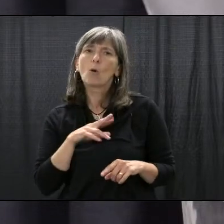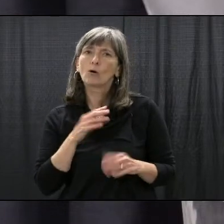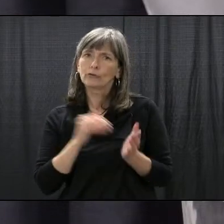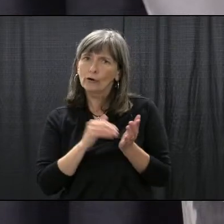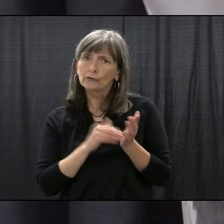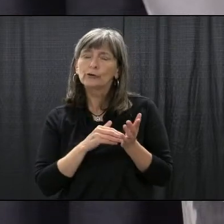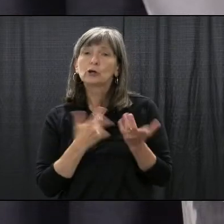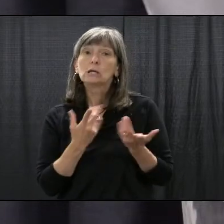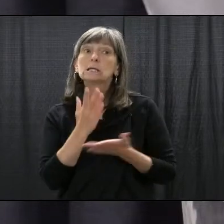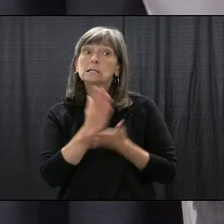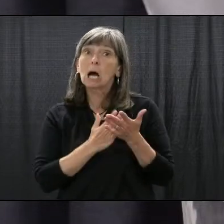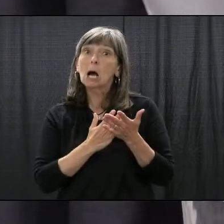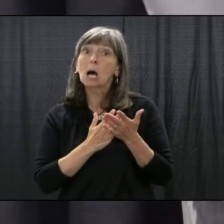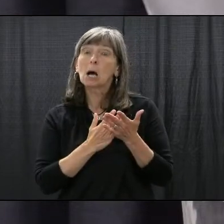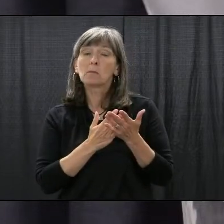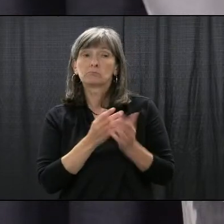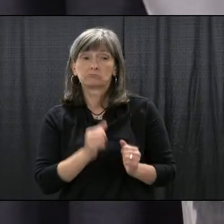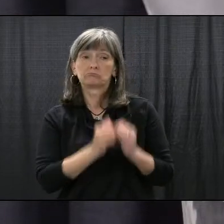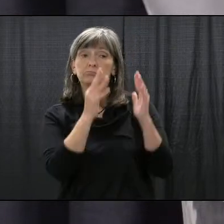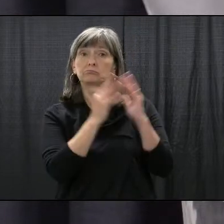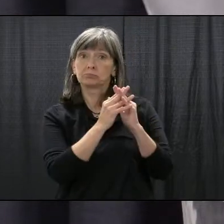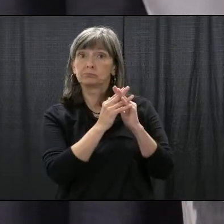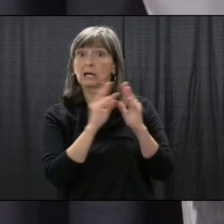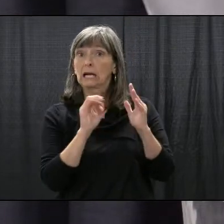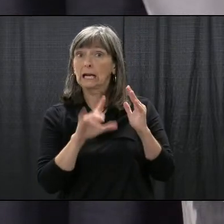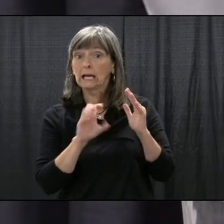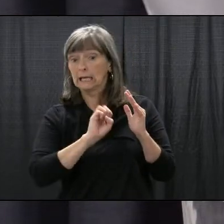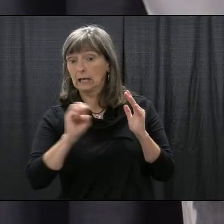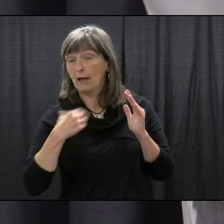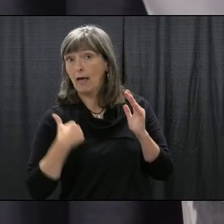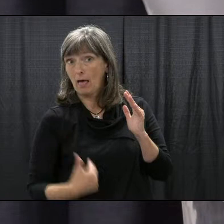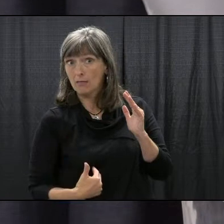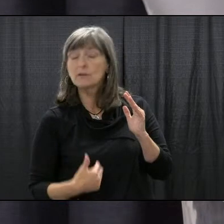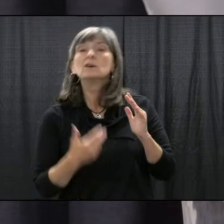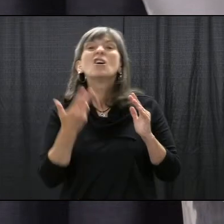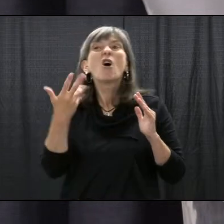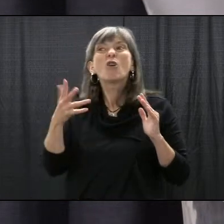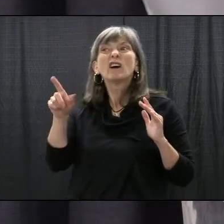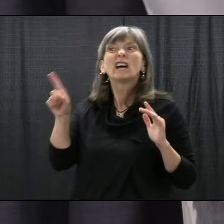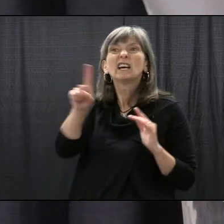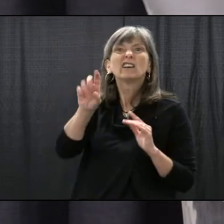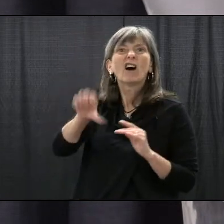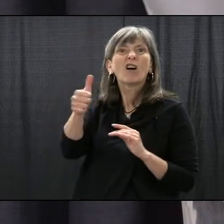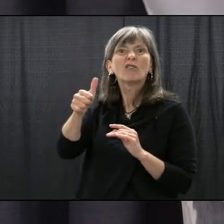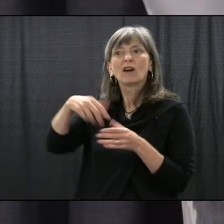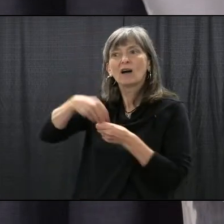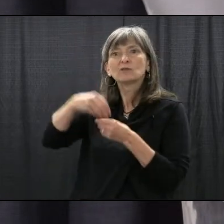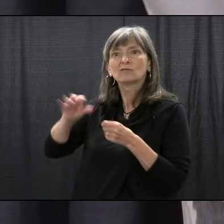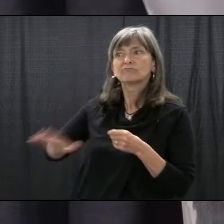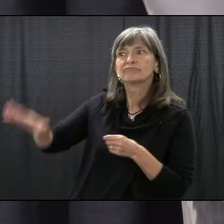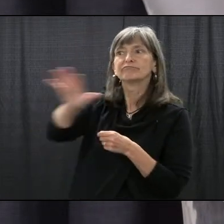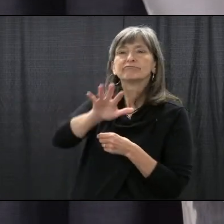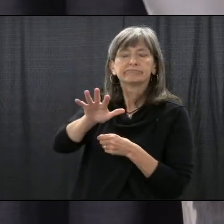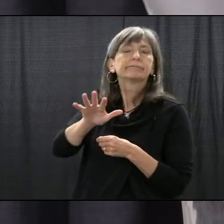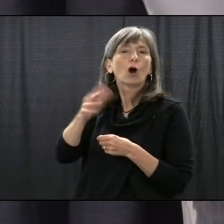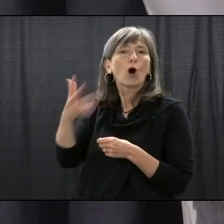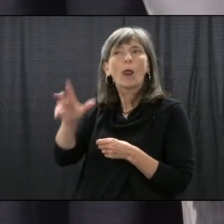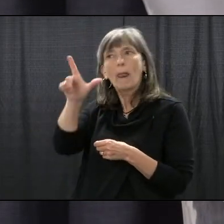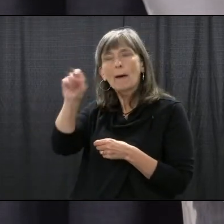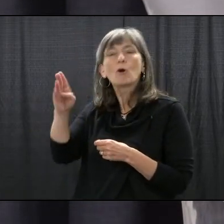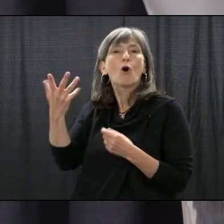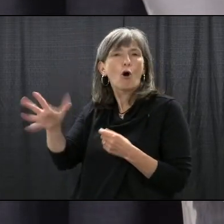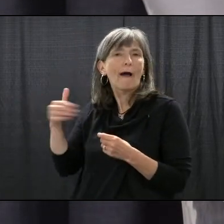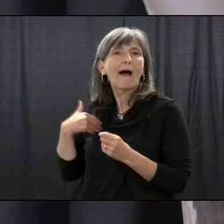pop-up clinics that are happening in Eastern Health. There have been some in other jurisdictions as well across the island and into